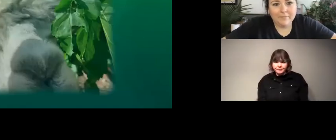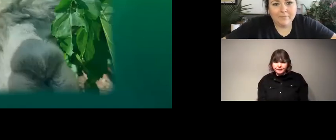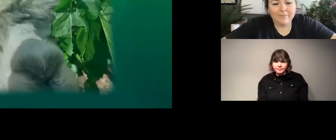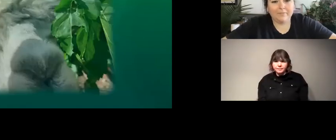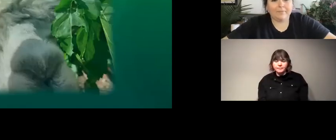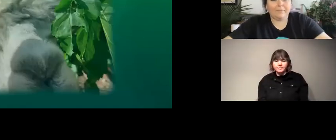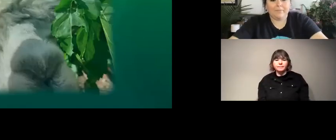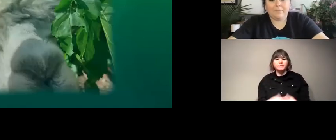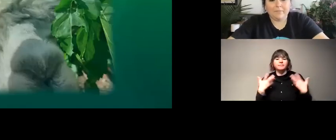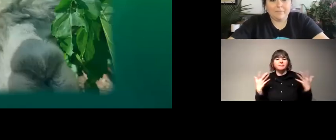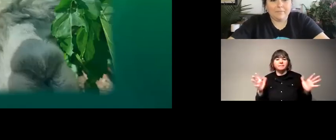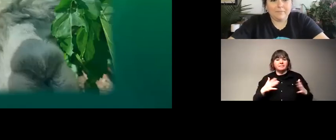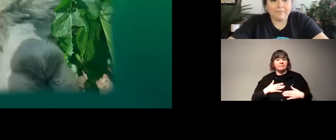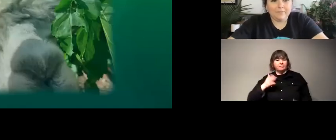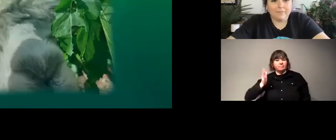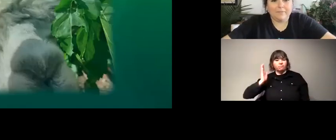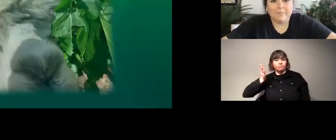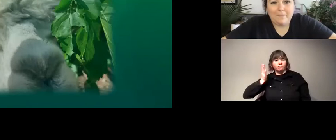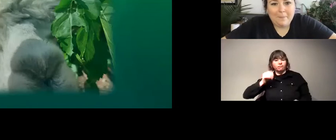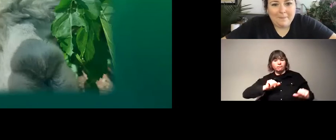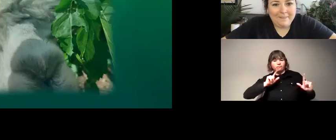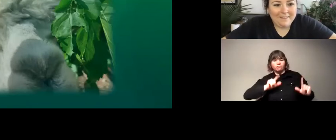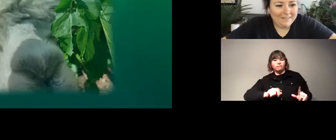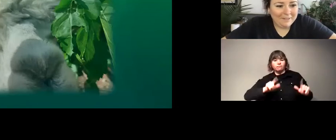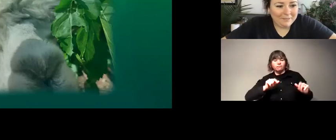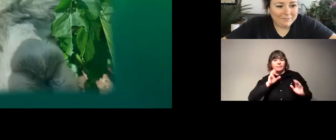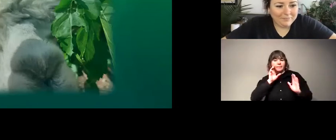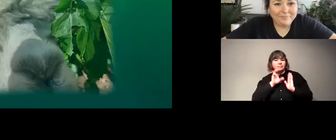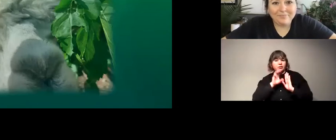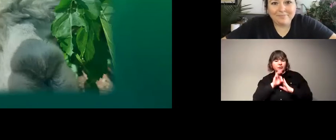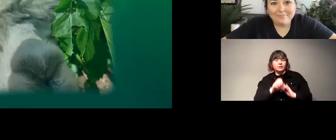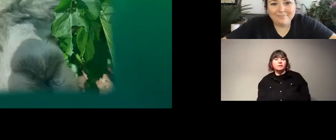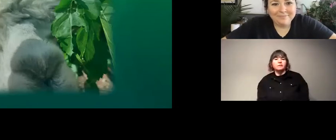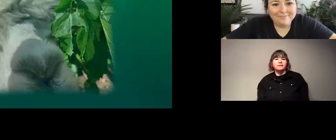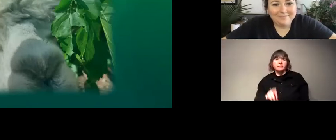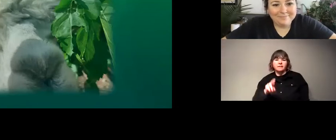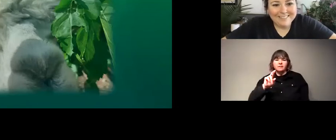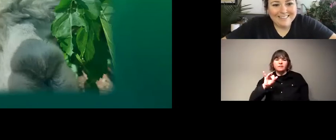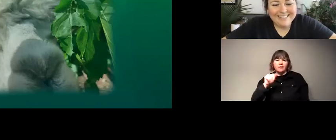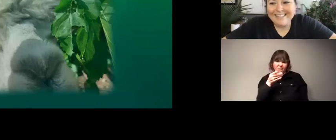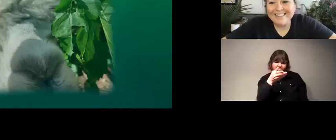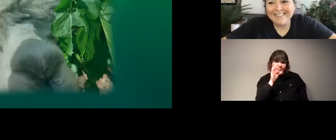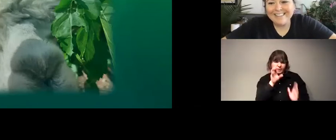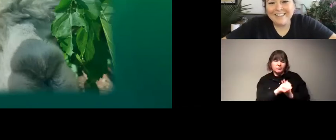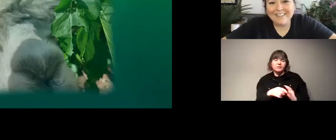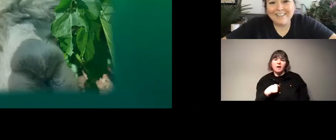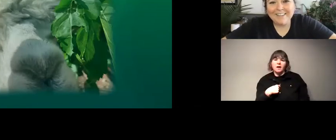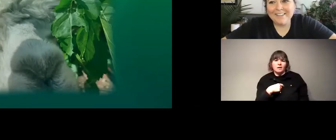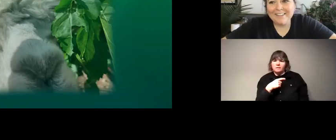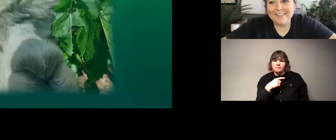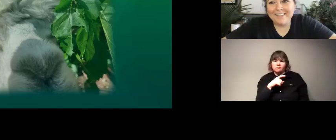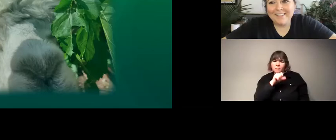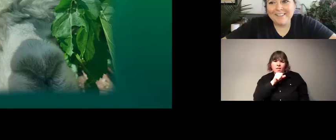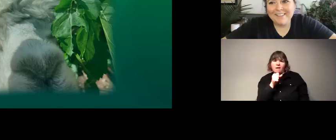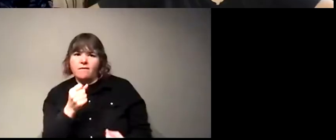So that is it for my presentation. That is it for these pictures. That's Rico right there. Now, I would love to answer all of you